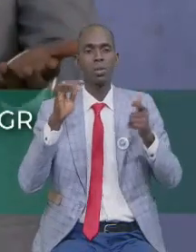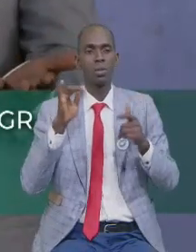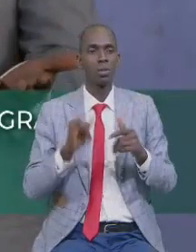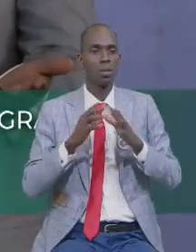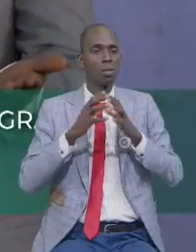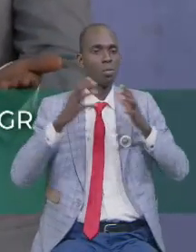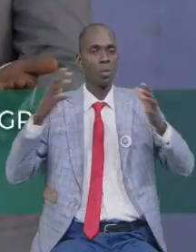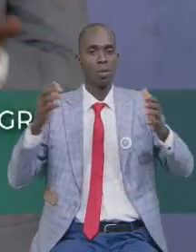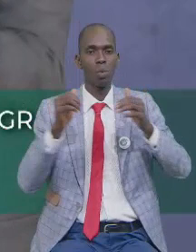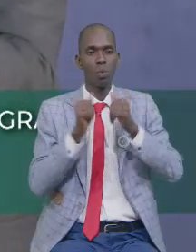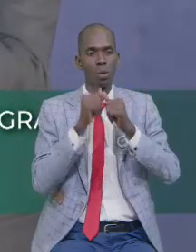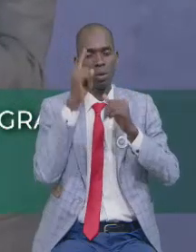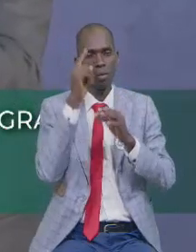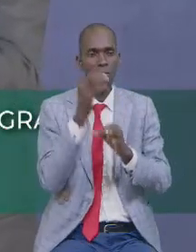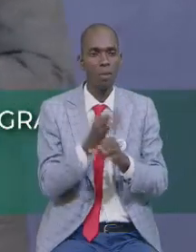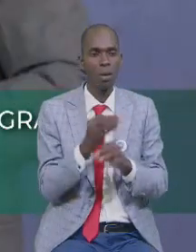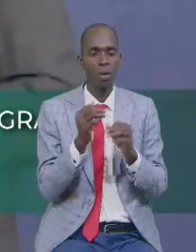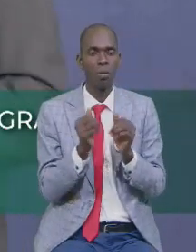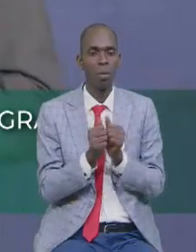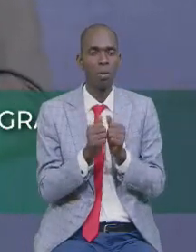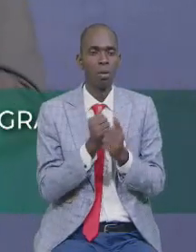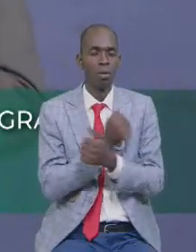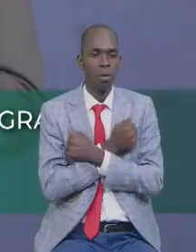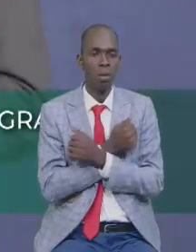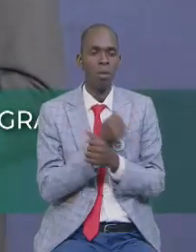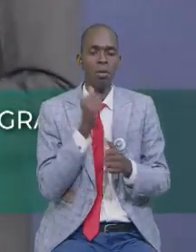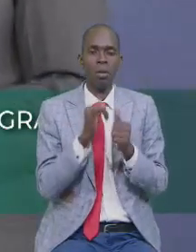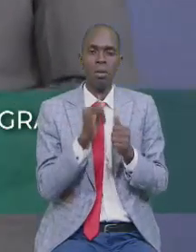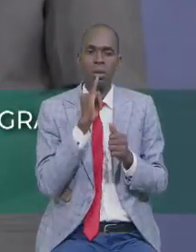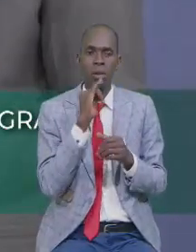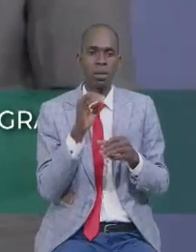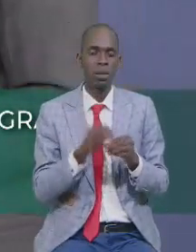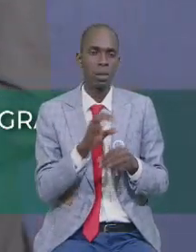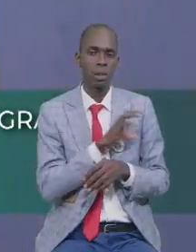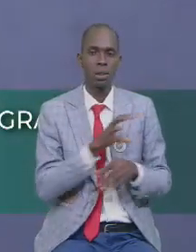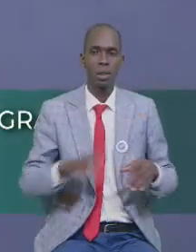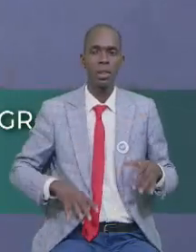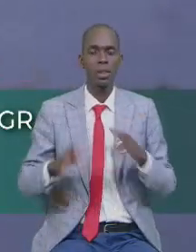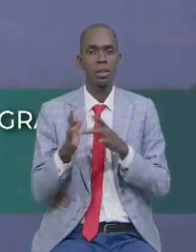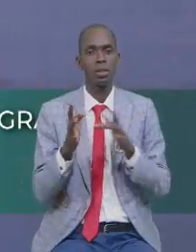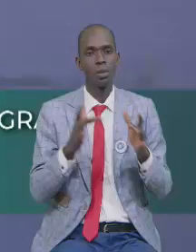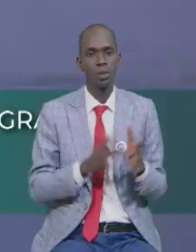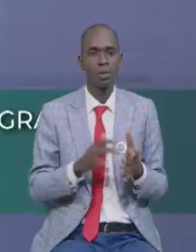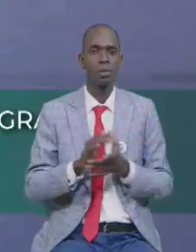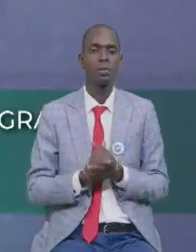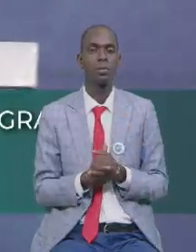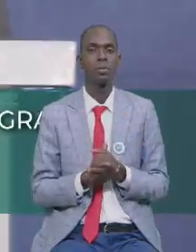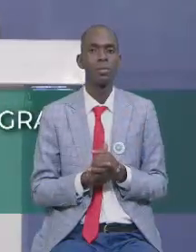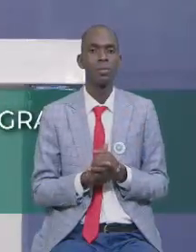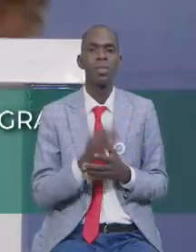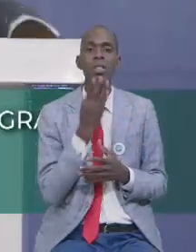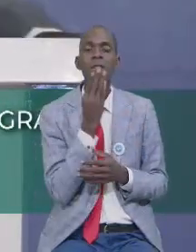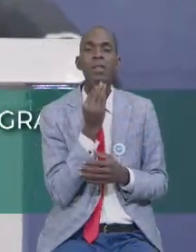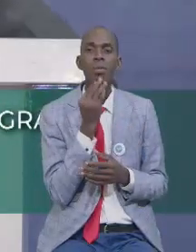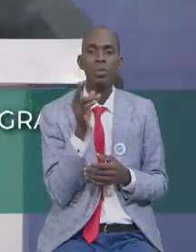with faith and love which is in Christ Jesus. Hebrews